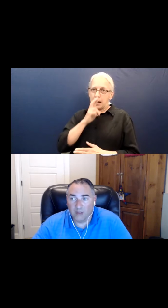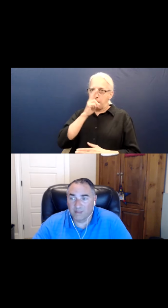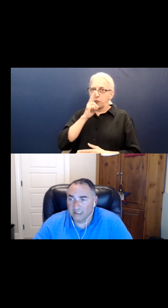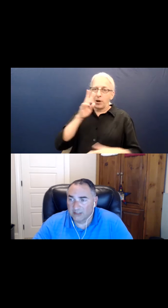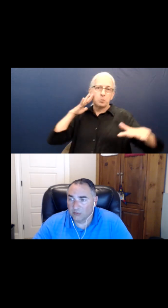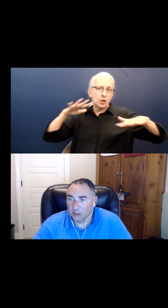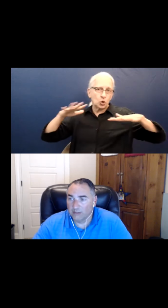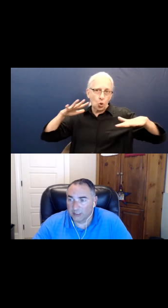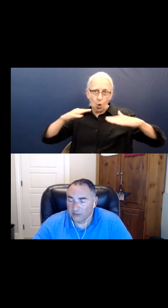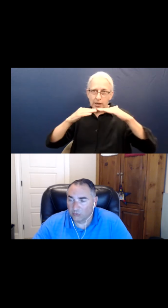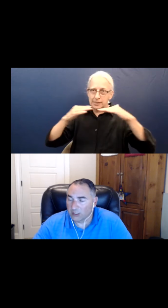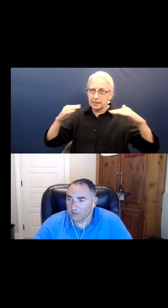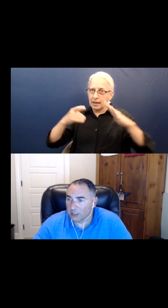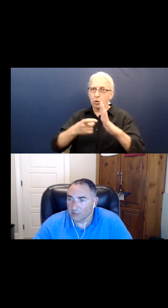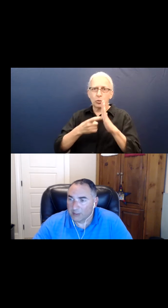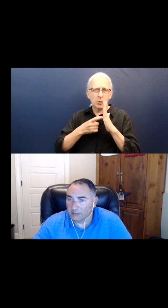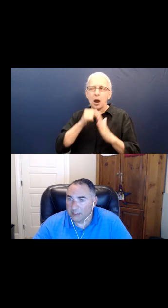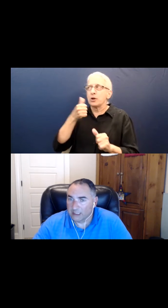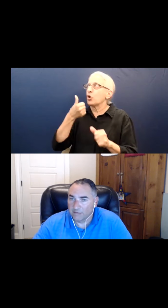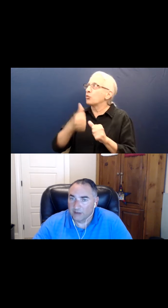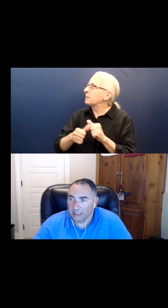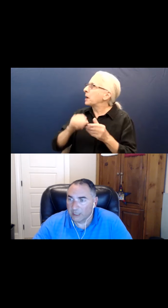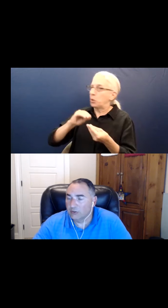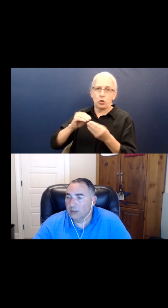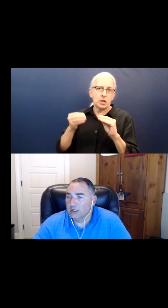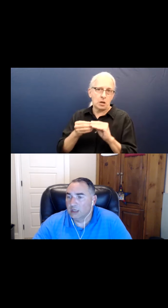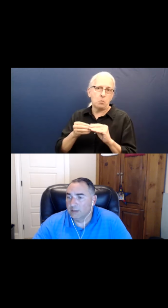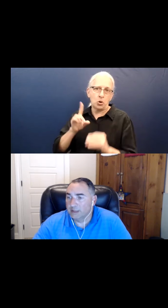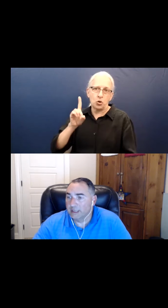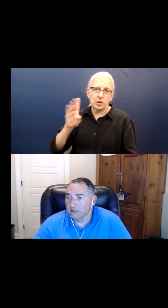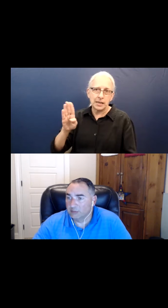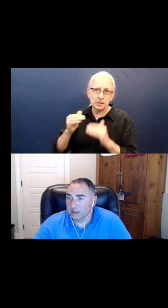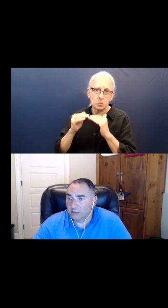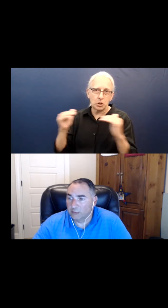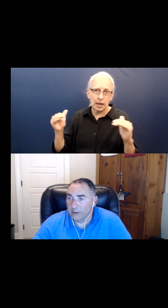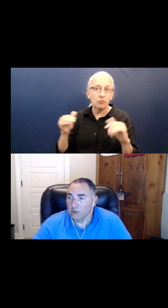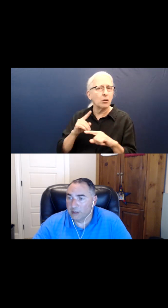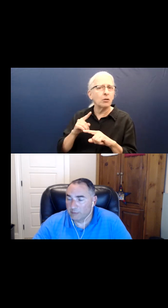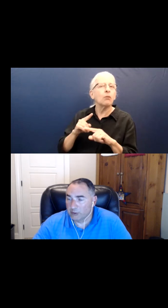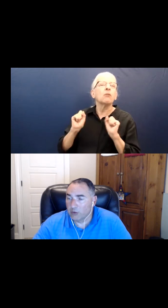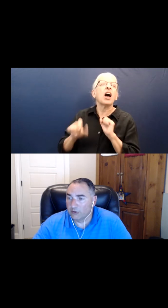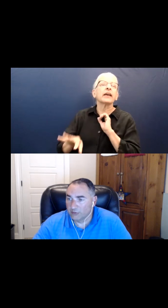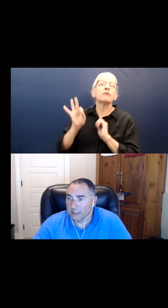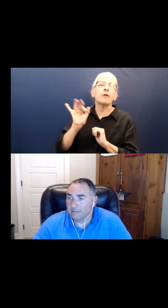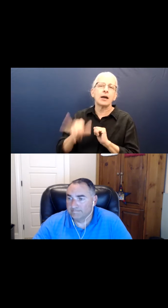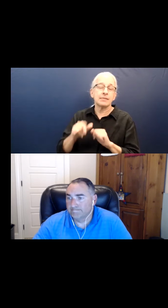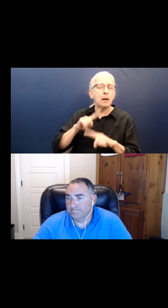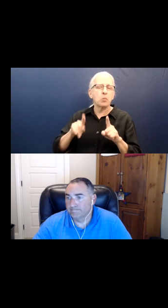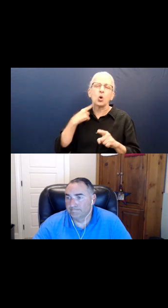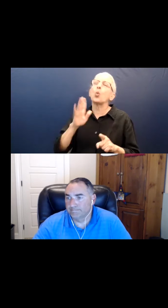remember what that decibel level is right off the top of my head, but I can find out. But that is something that we will be required to